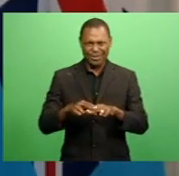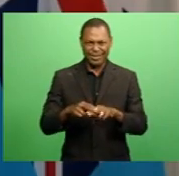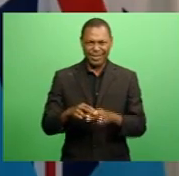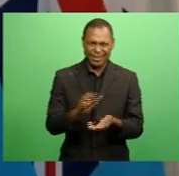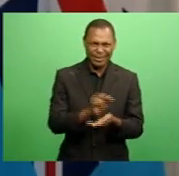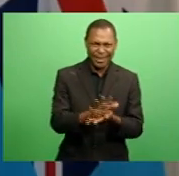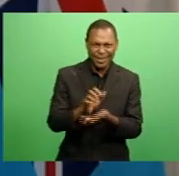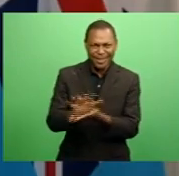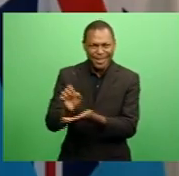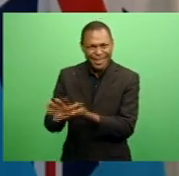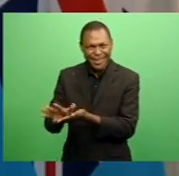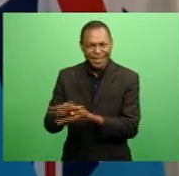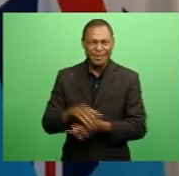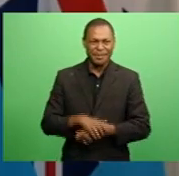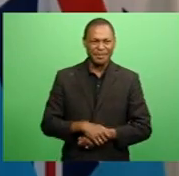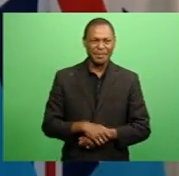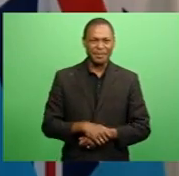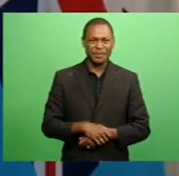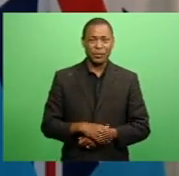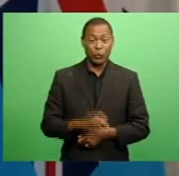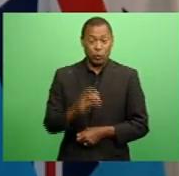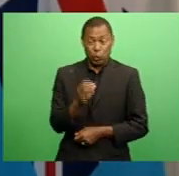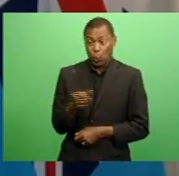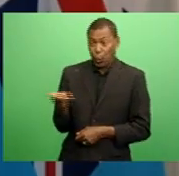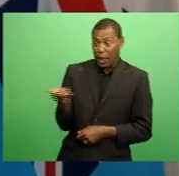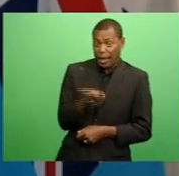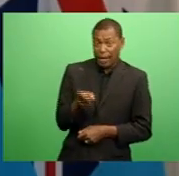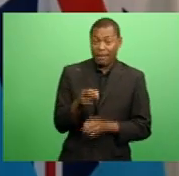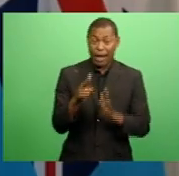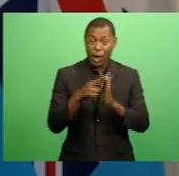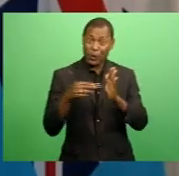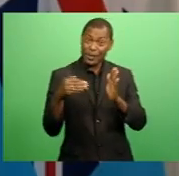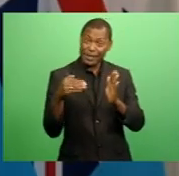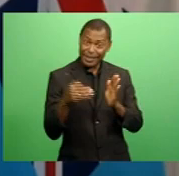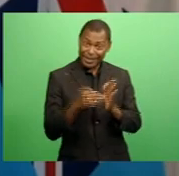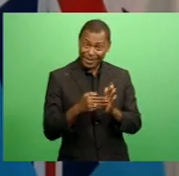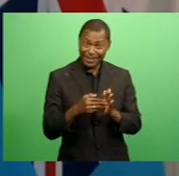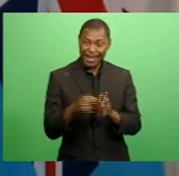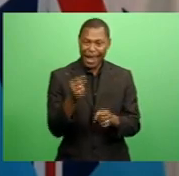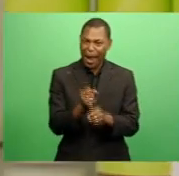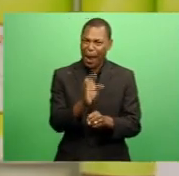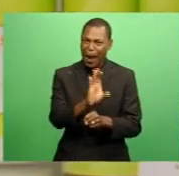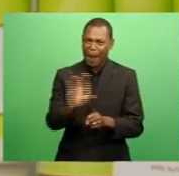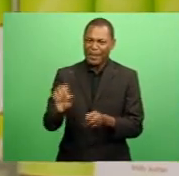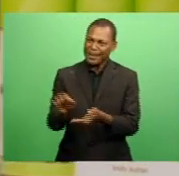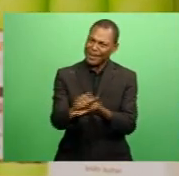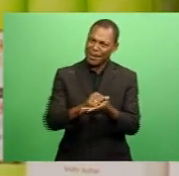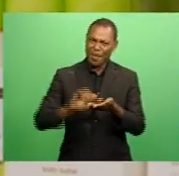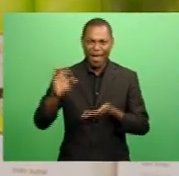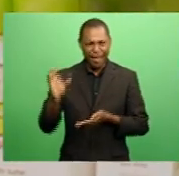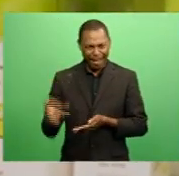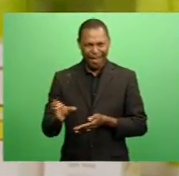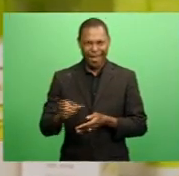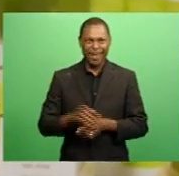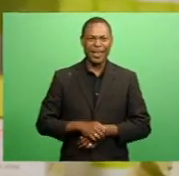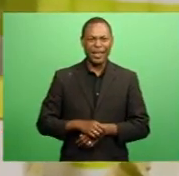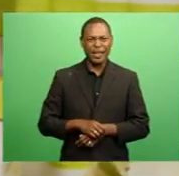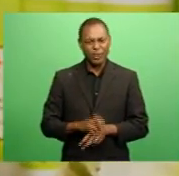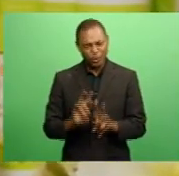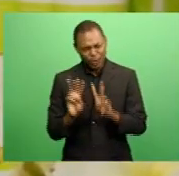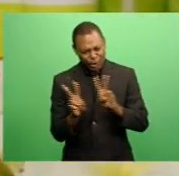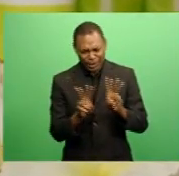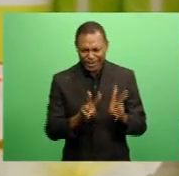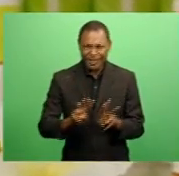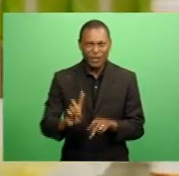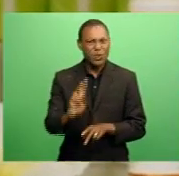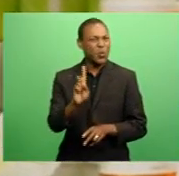Expo series. We invite our New Zealand buyers and companies to explore the range of products and services that Fiji